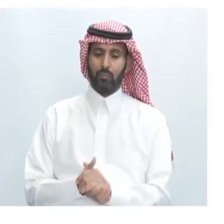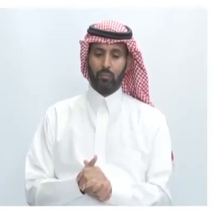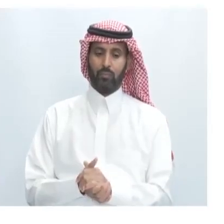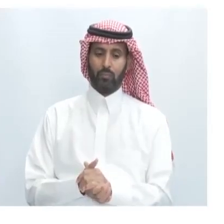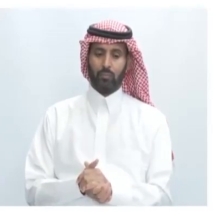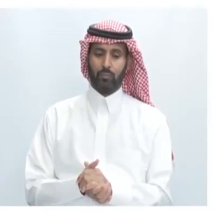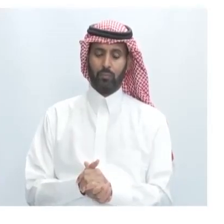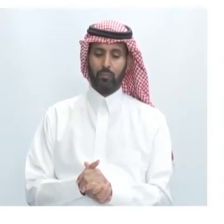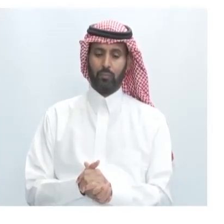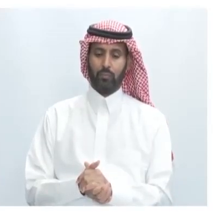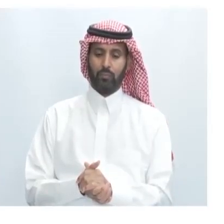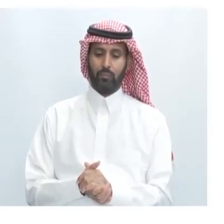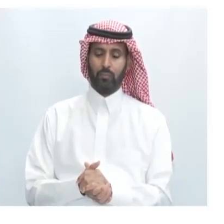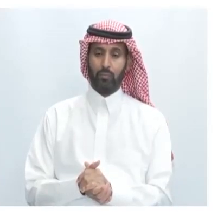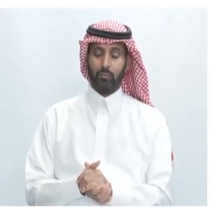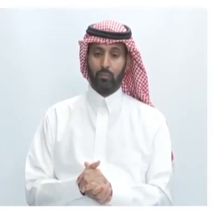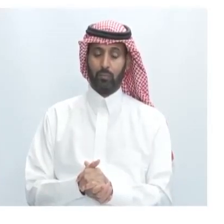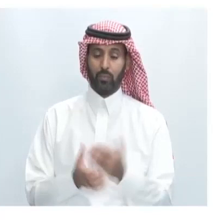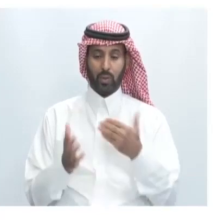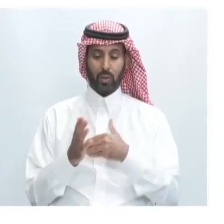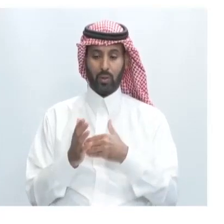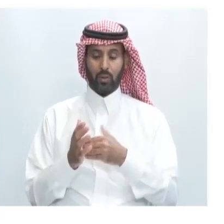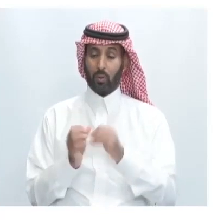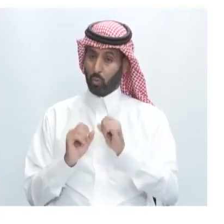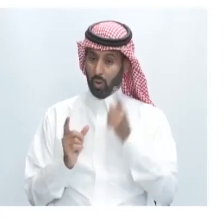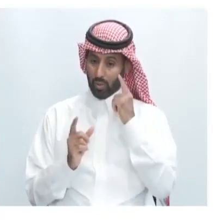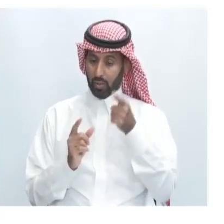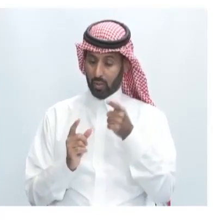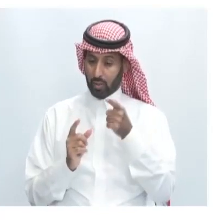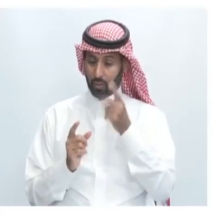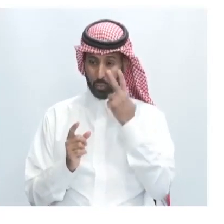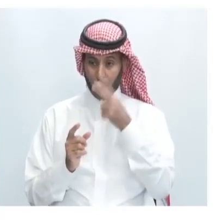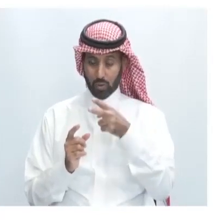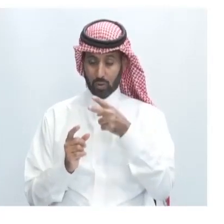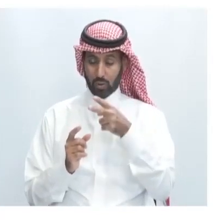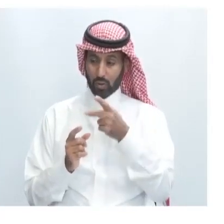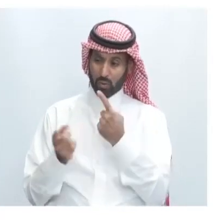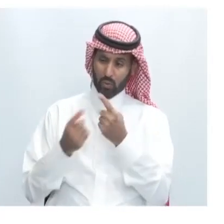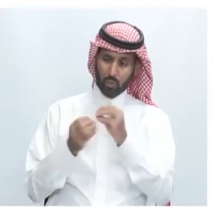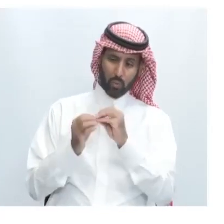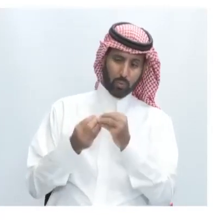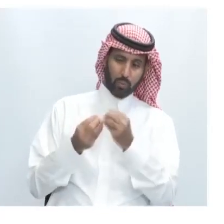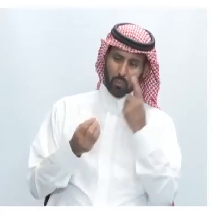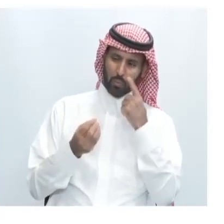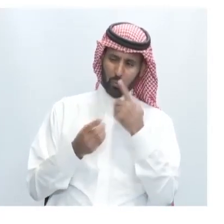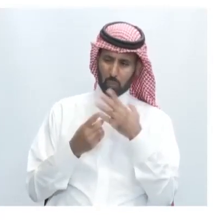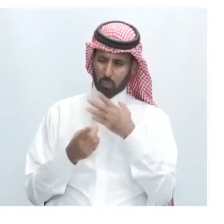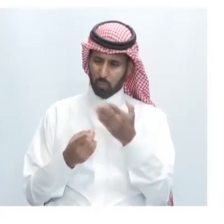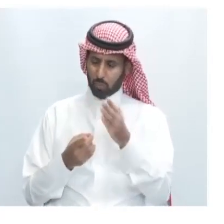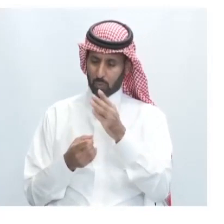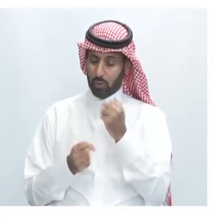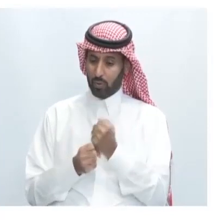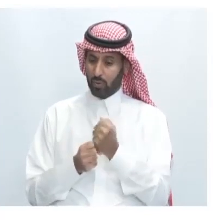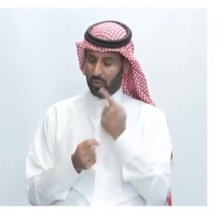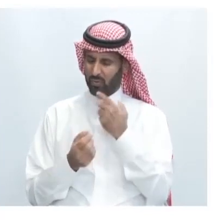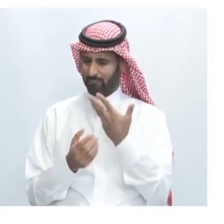So here, this is the conclusion. Clearly, the way we respond to color is complicated business. That's, as